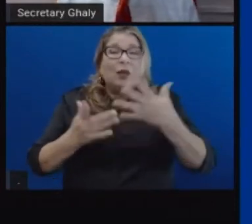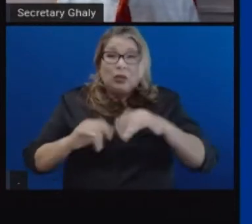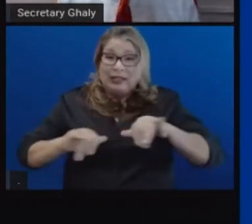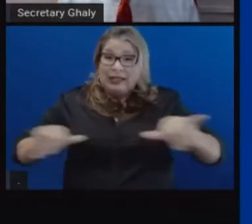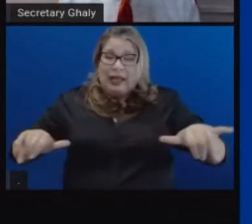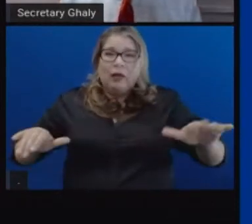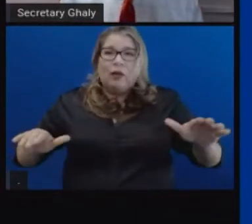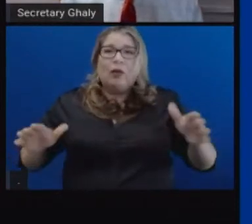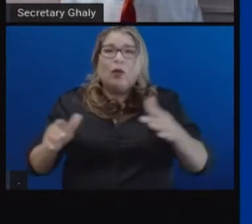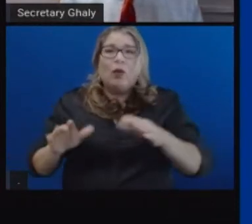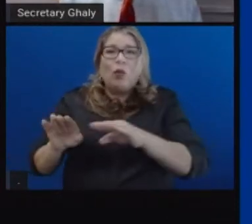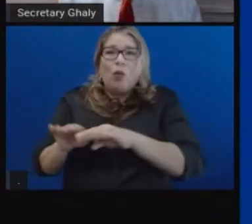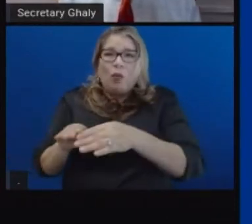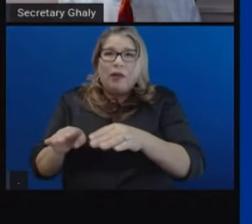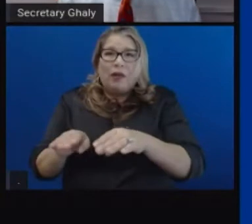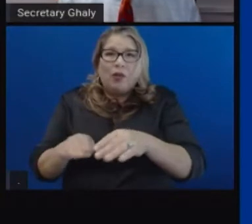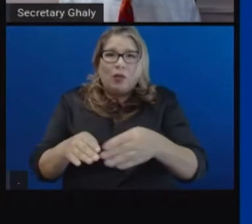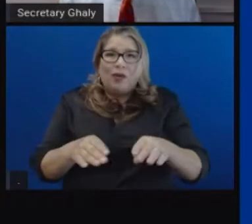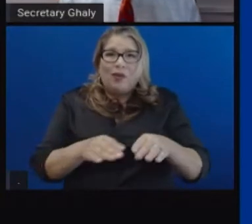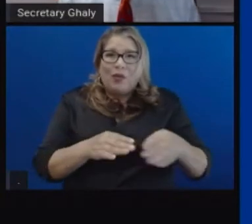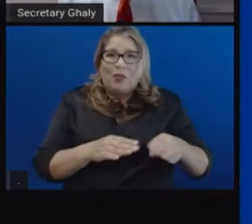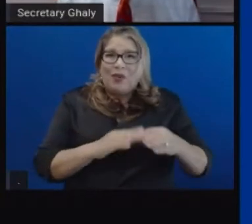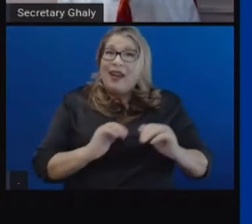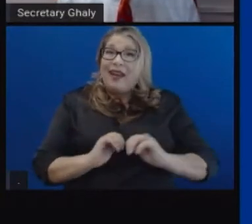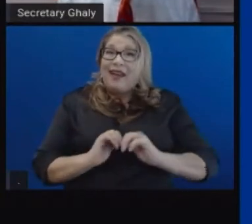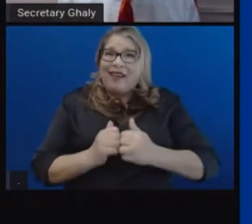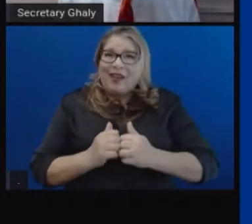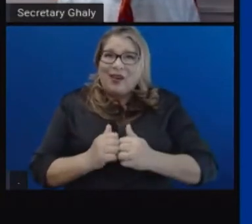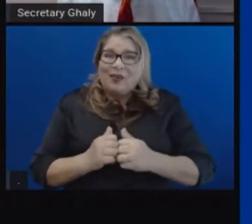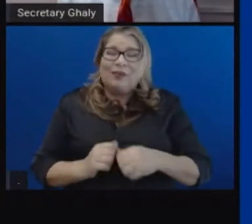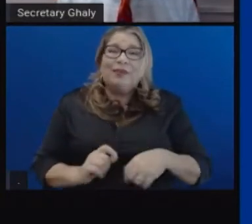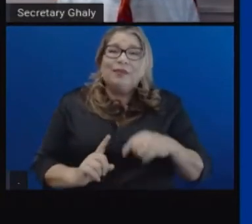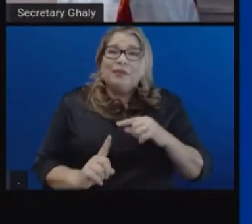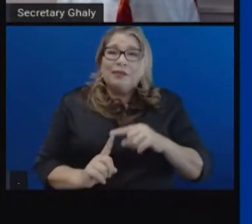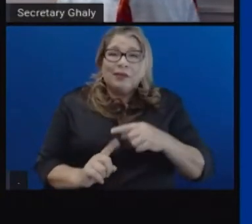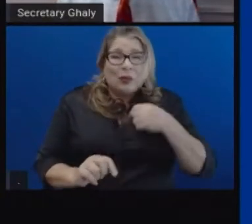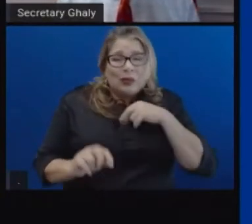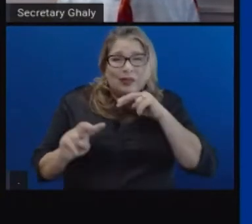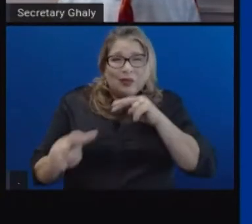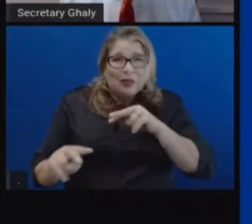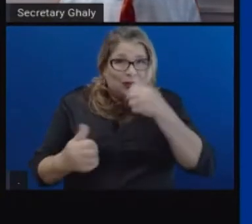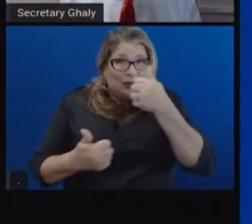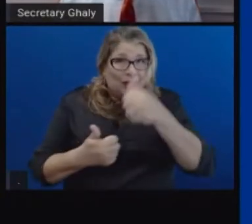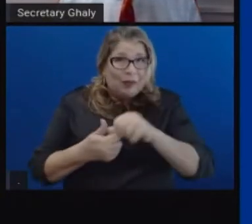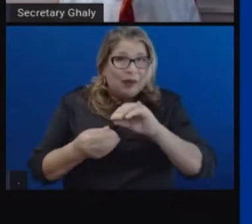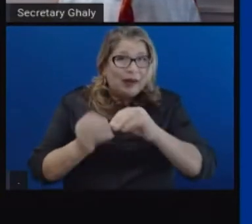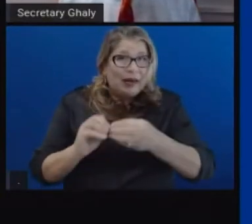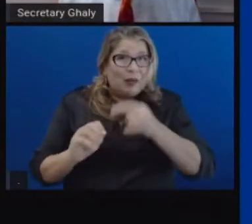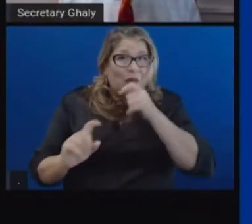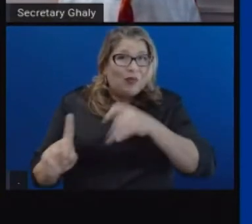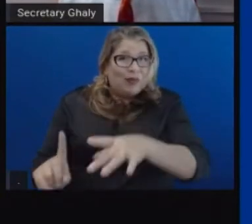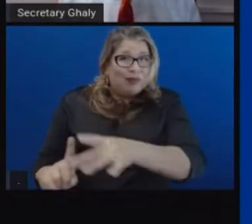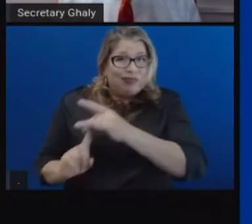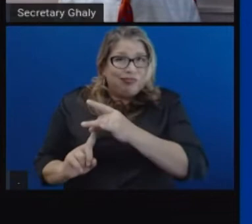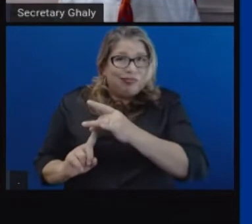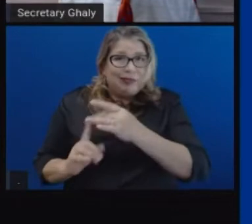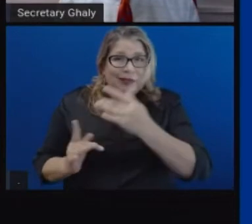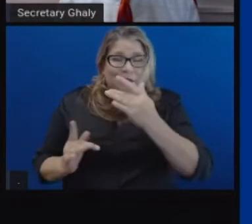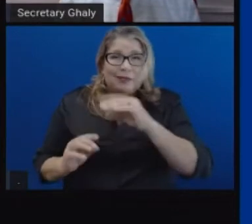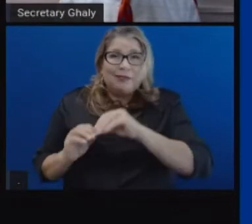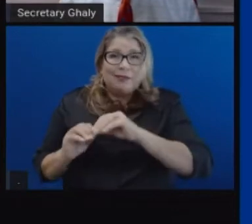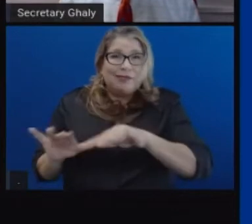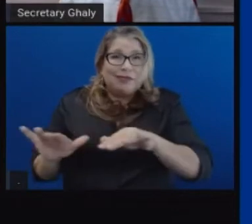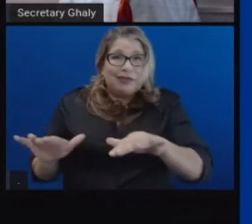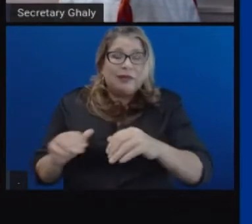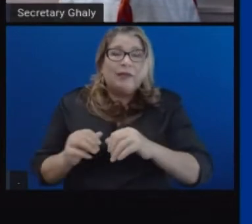a couple of important factors: the transmission rate, that case rate, as well as test positivity. Remember, we also